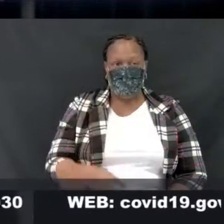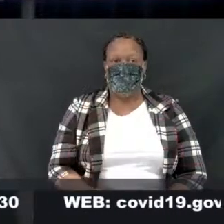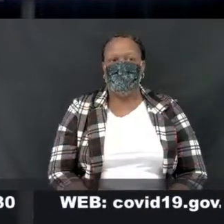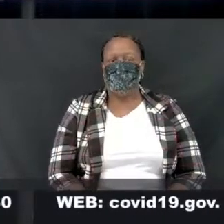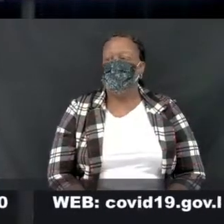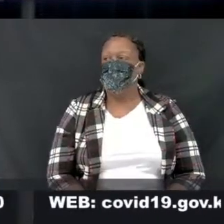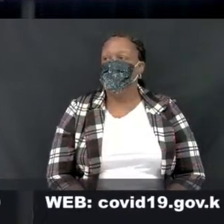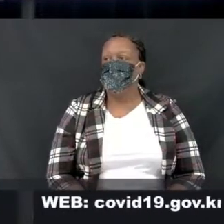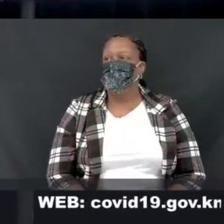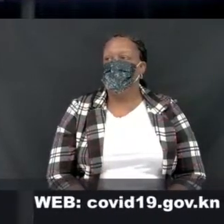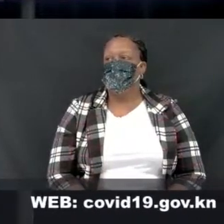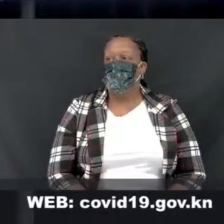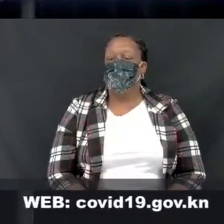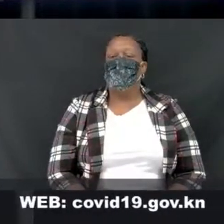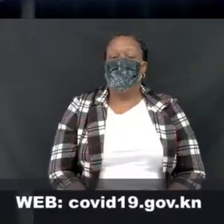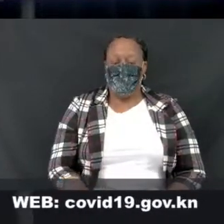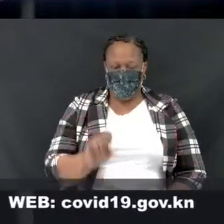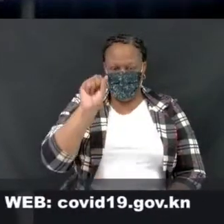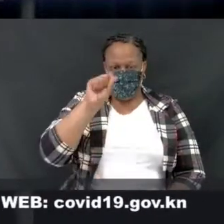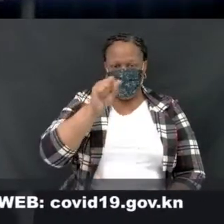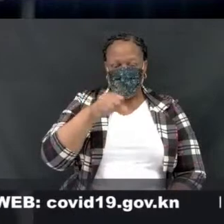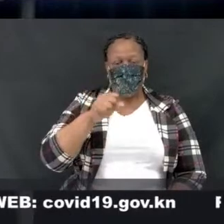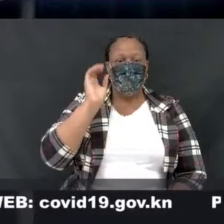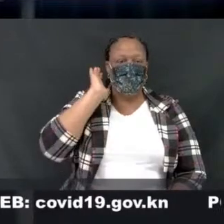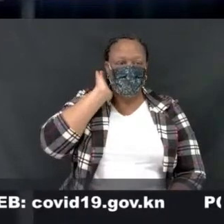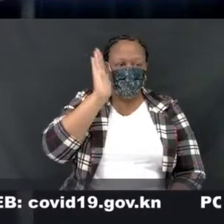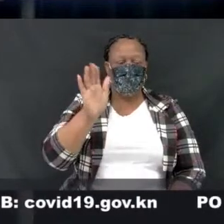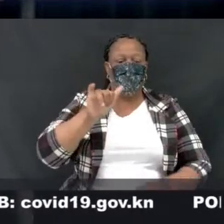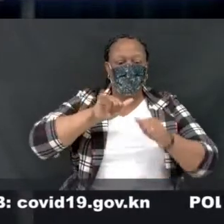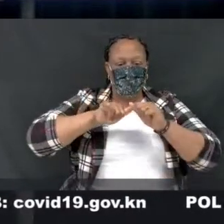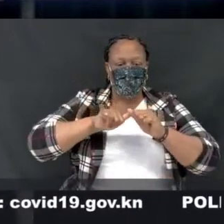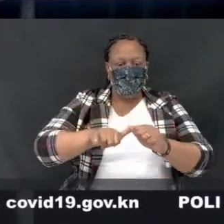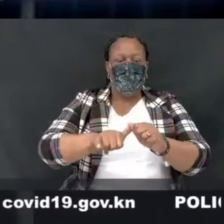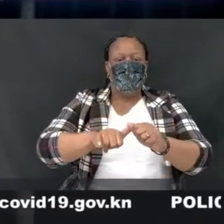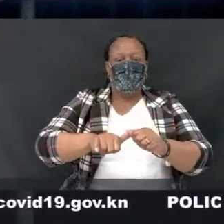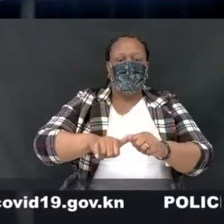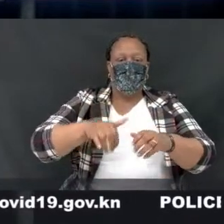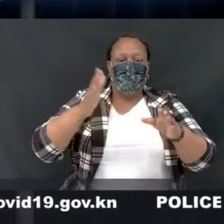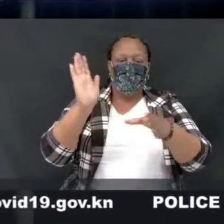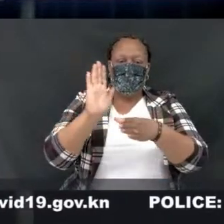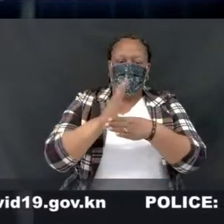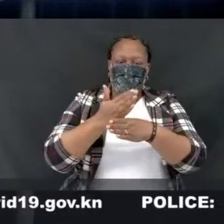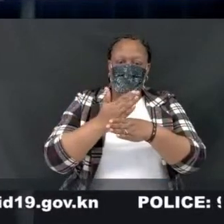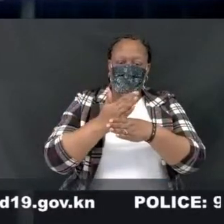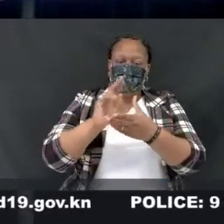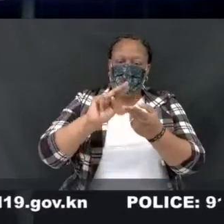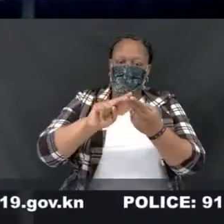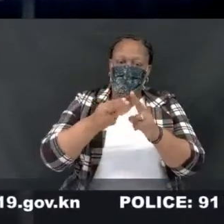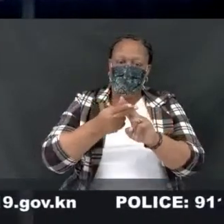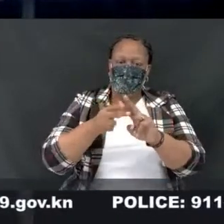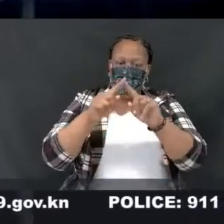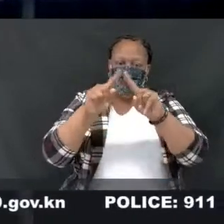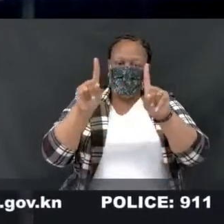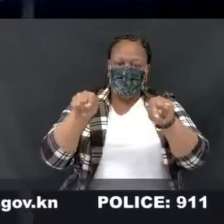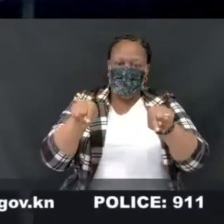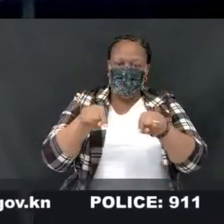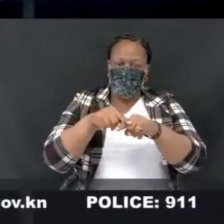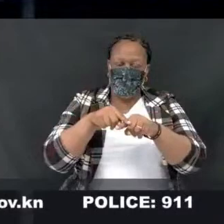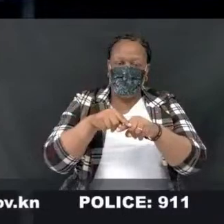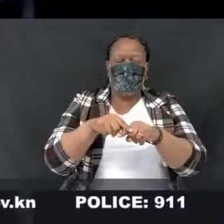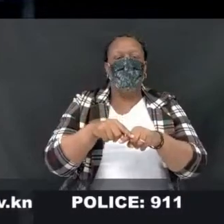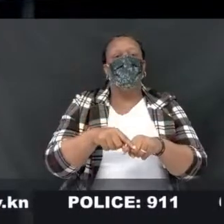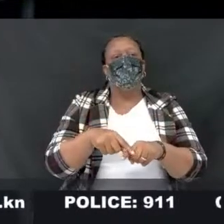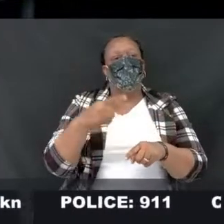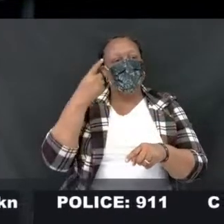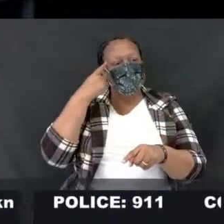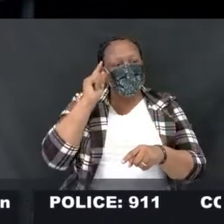The Ministry of Health will continue to provide the COVID-19 situation